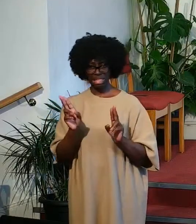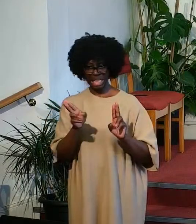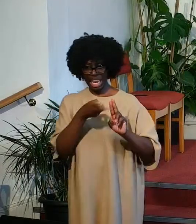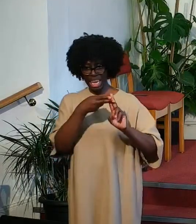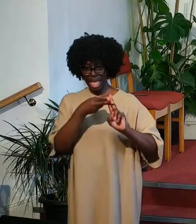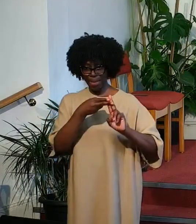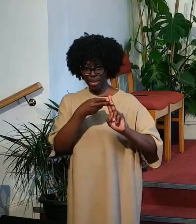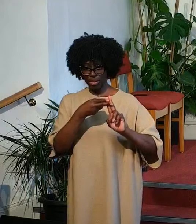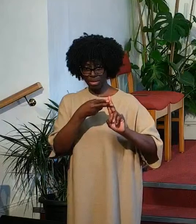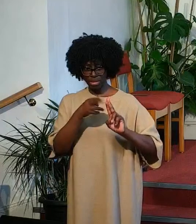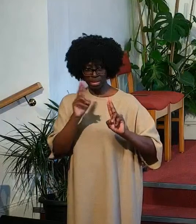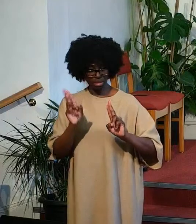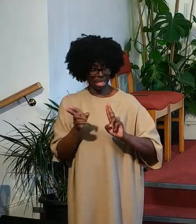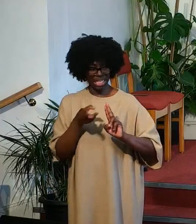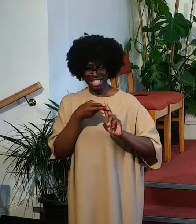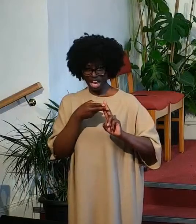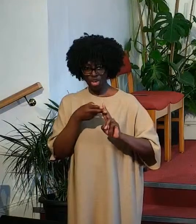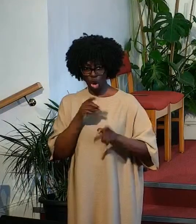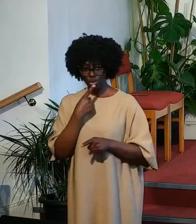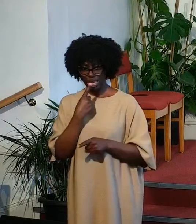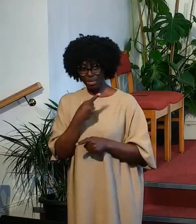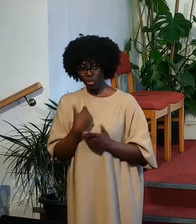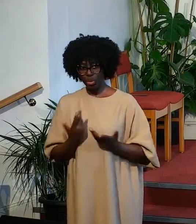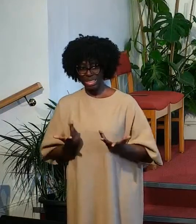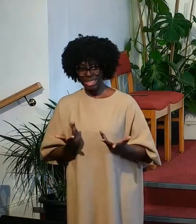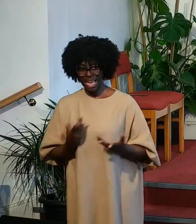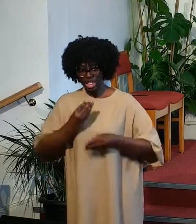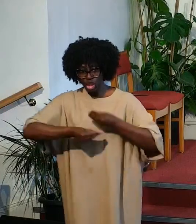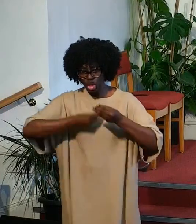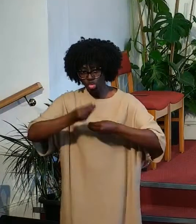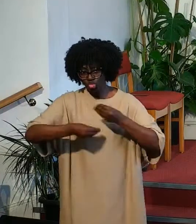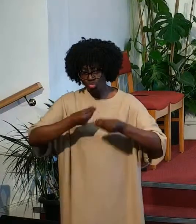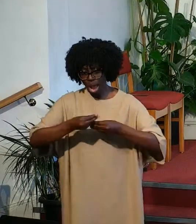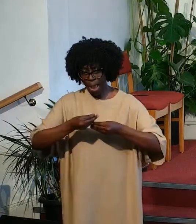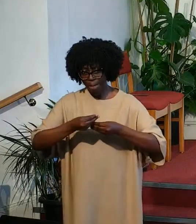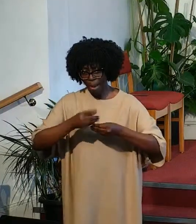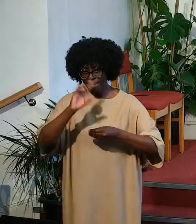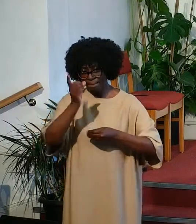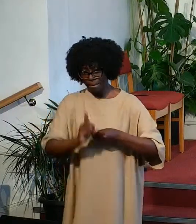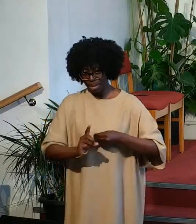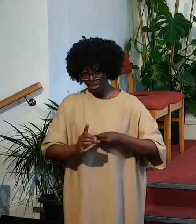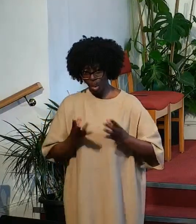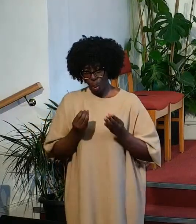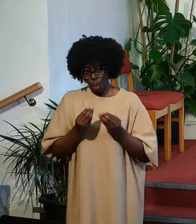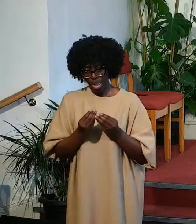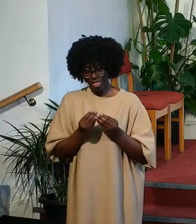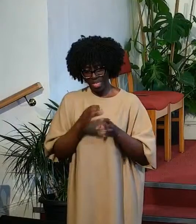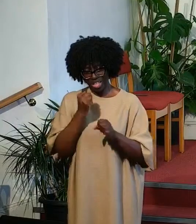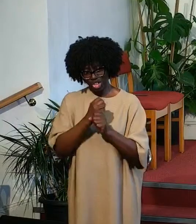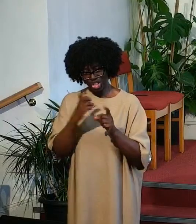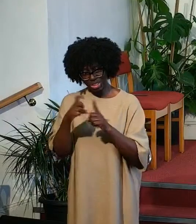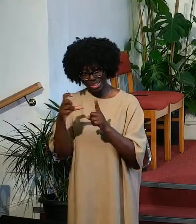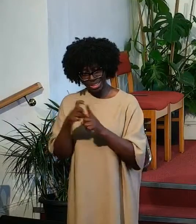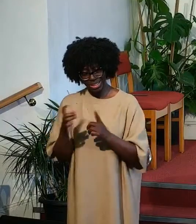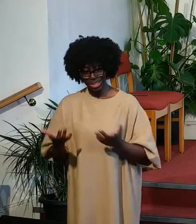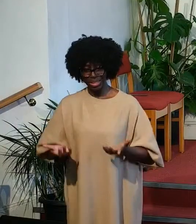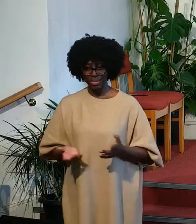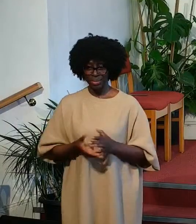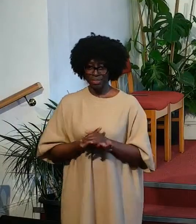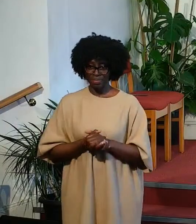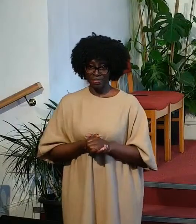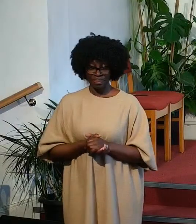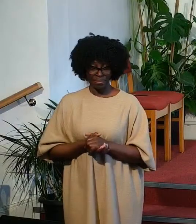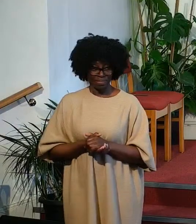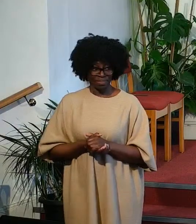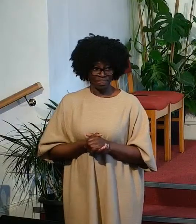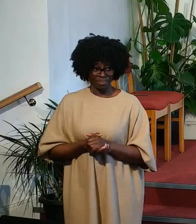little bit silly, or not quite right up here. And I've heard those terms used for individuals very often.